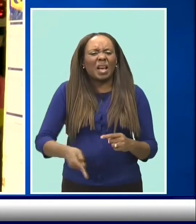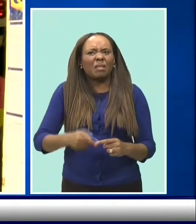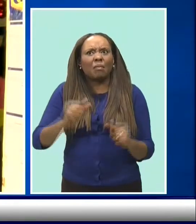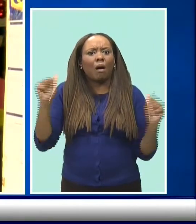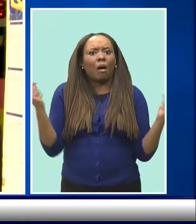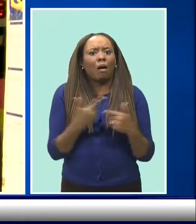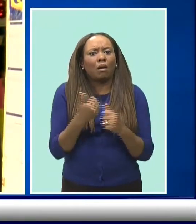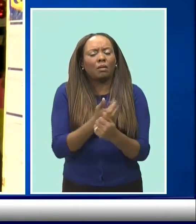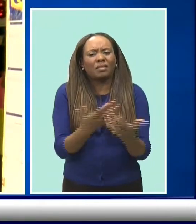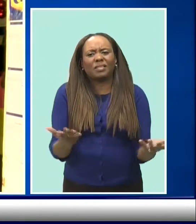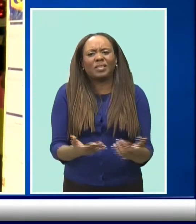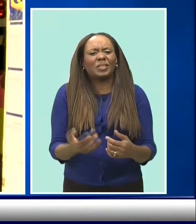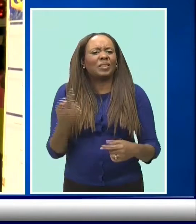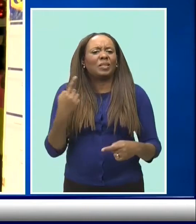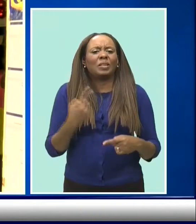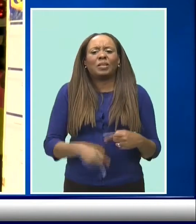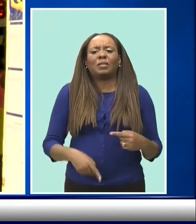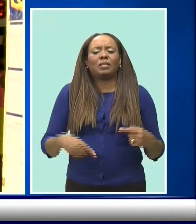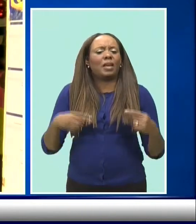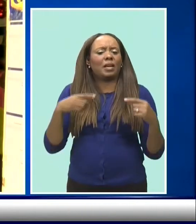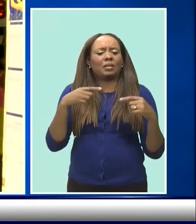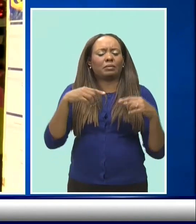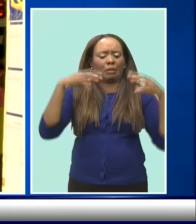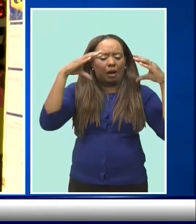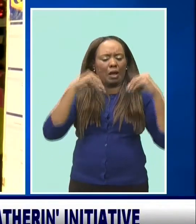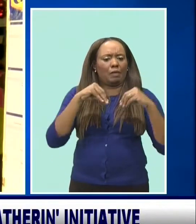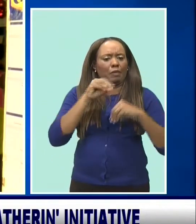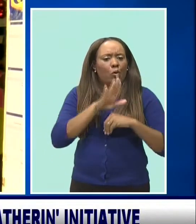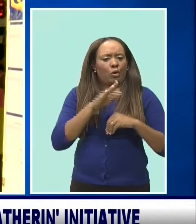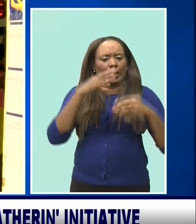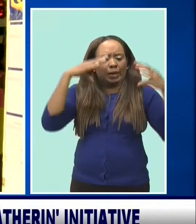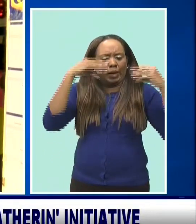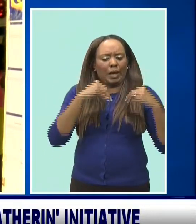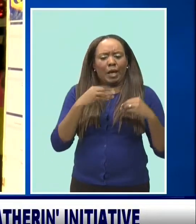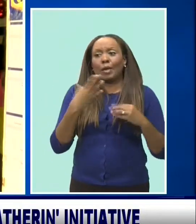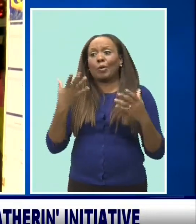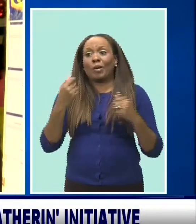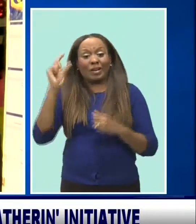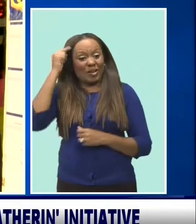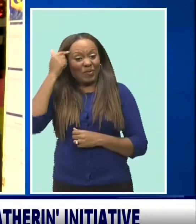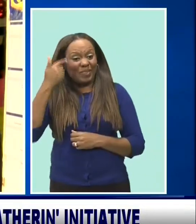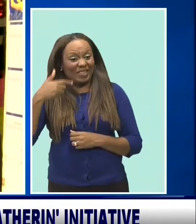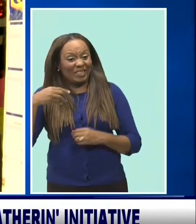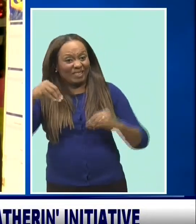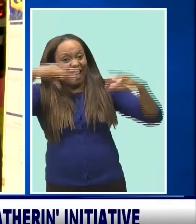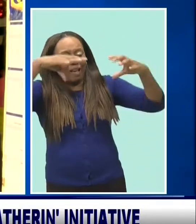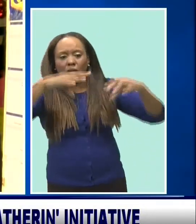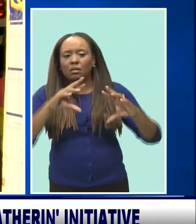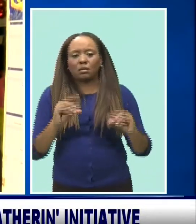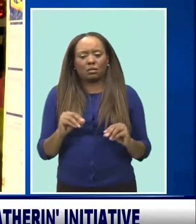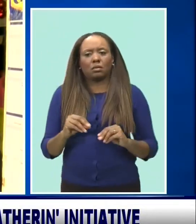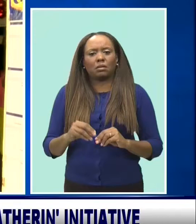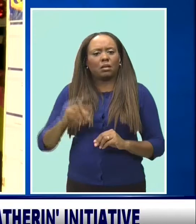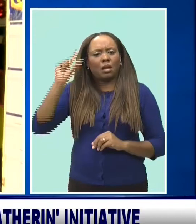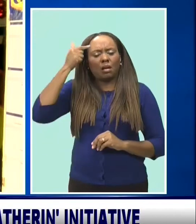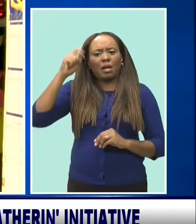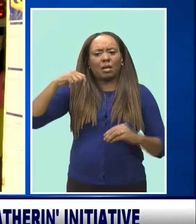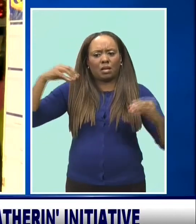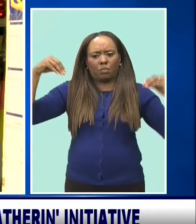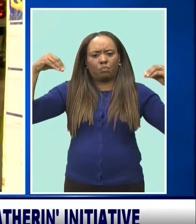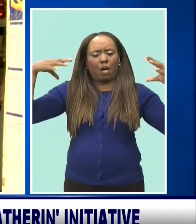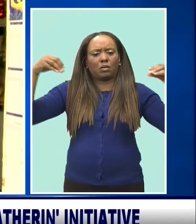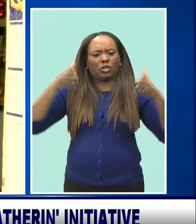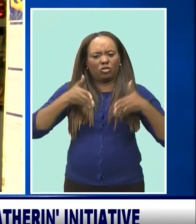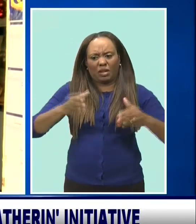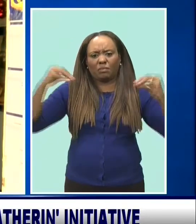part. You can't turn off your light and expect government to put on light. You got to look at the light in your company and they got to light the streets which belongs to them.